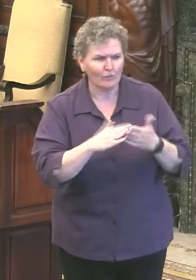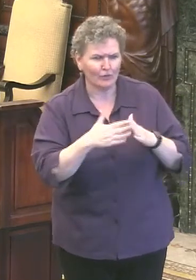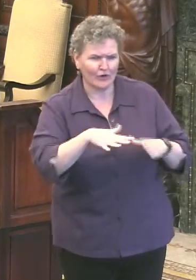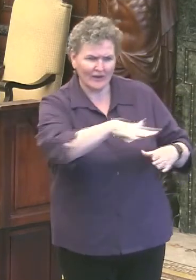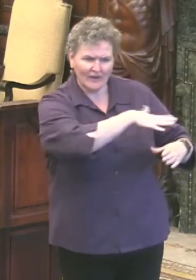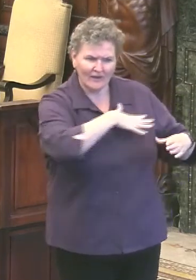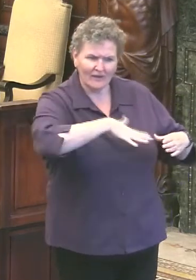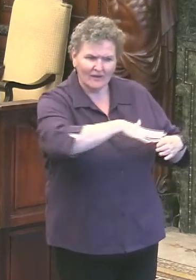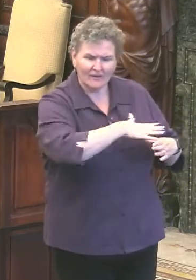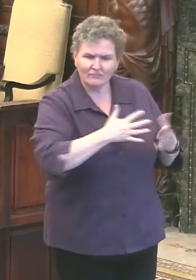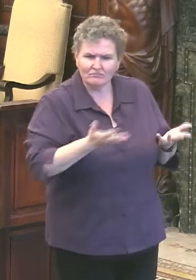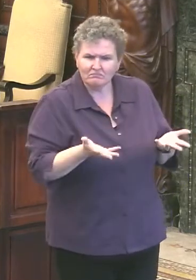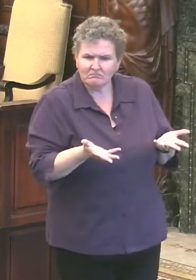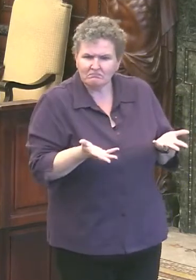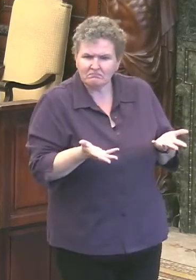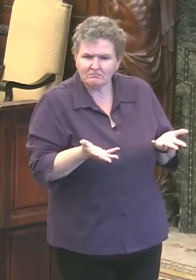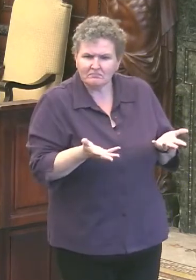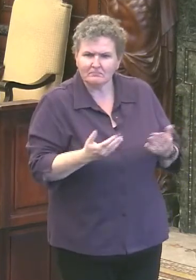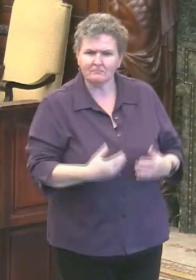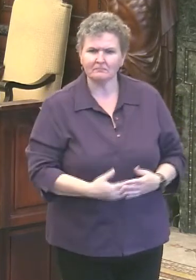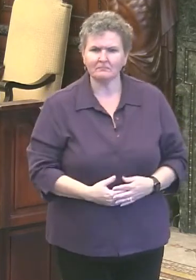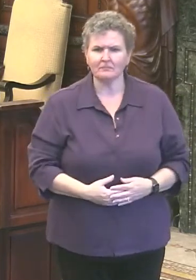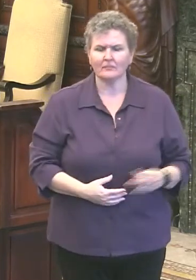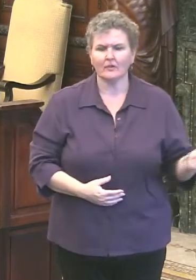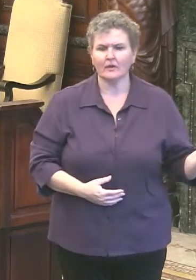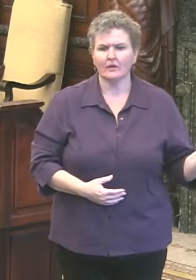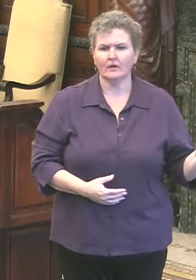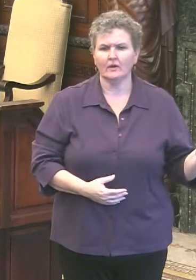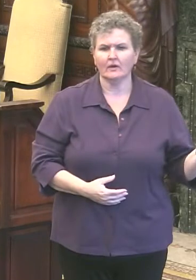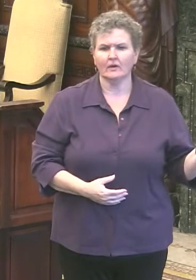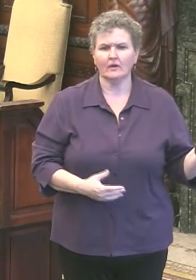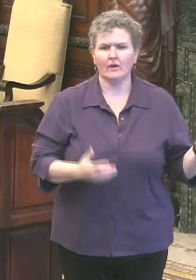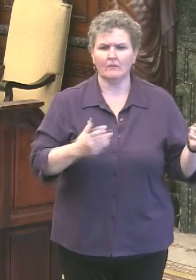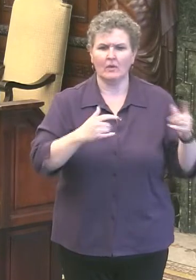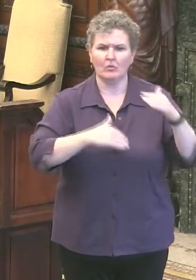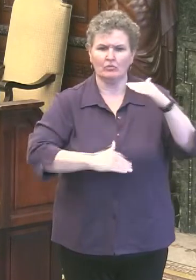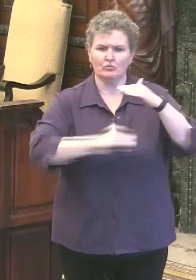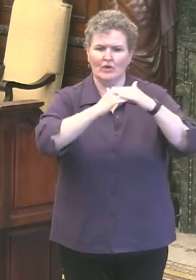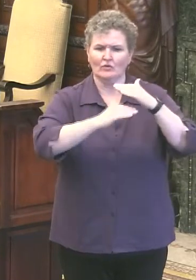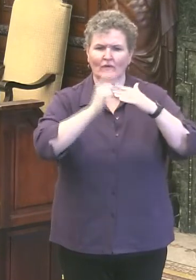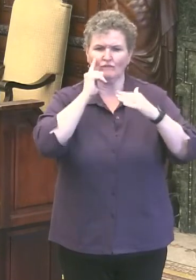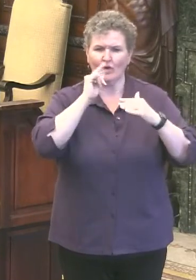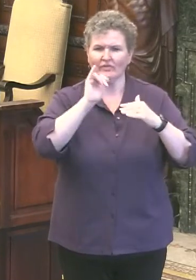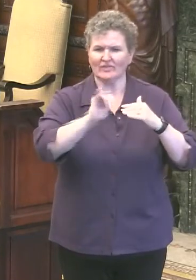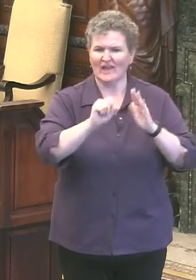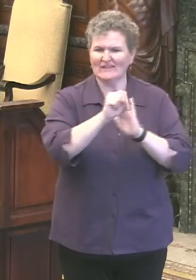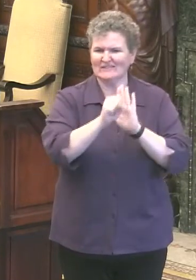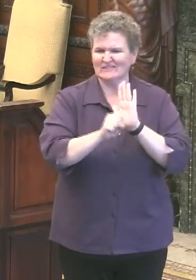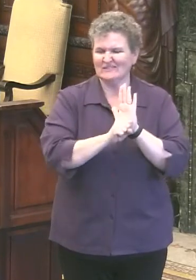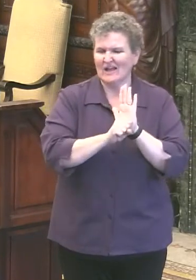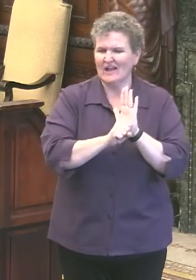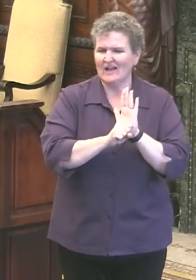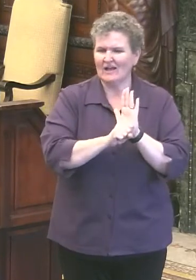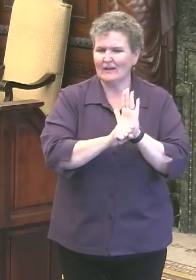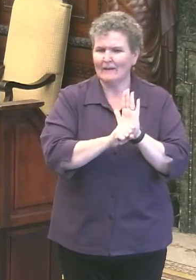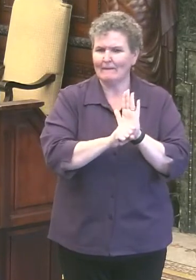know, we set a numeric threshold for the states that we consider to be high incidence, and I was just notified yesterday that now